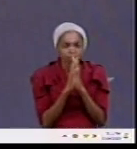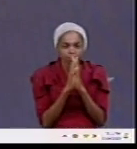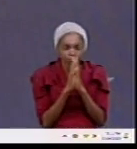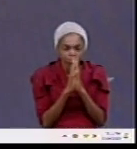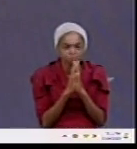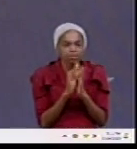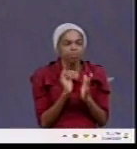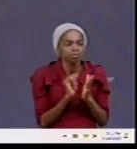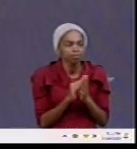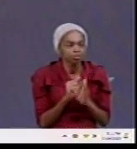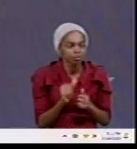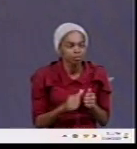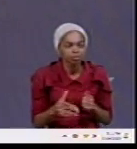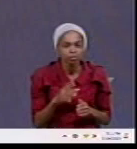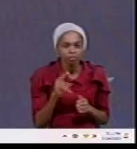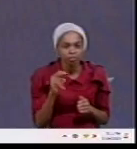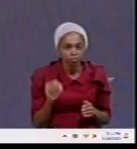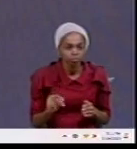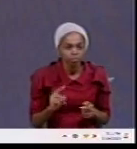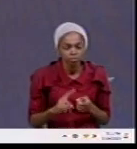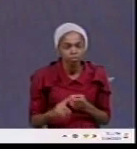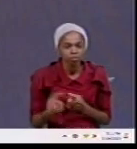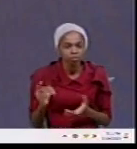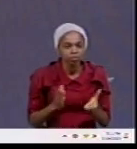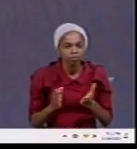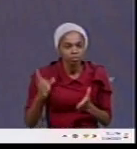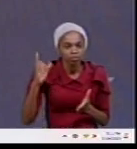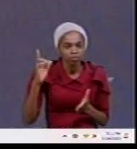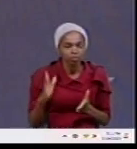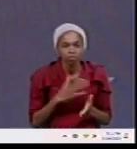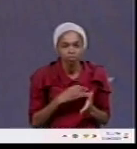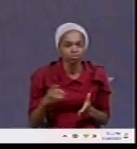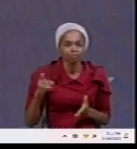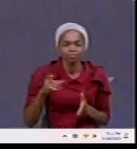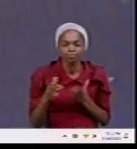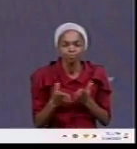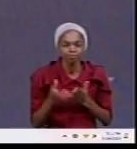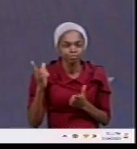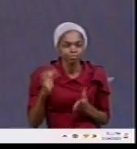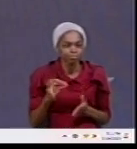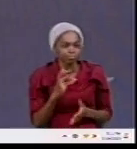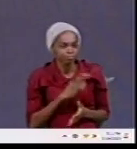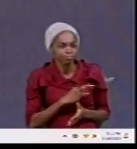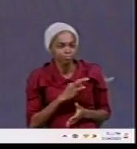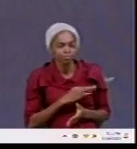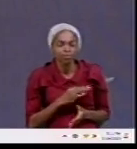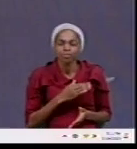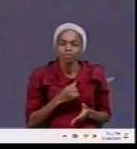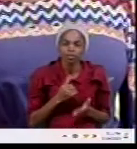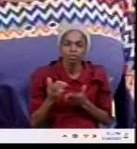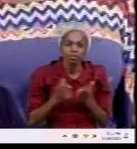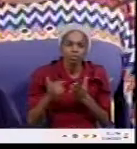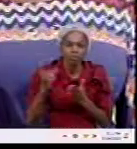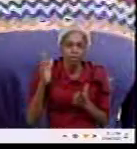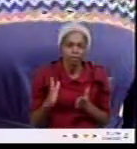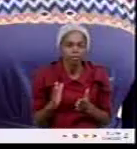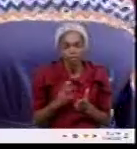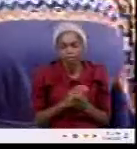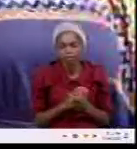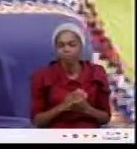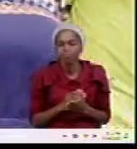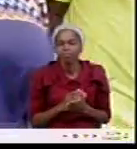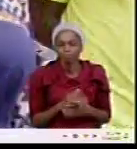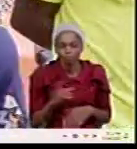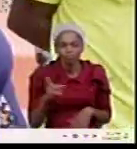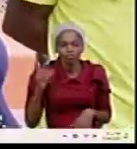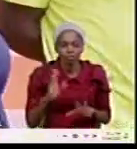serve him fruitfully, he will give to you. Pray, pray, pray unto the Lord. It's prayer time. Now is prayer time,